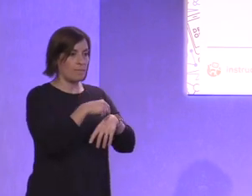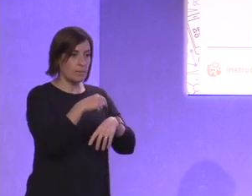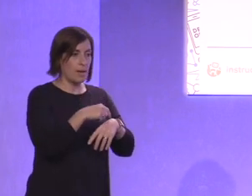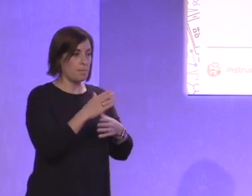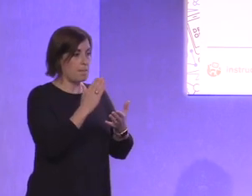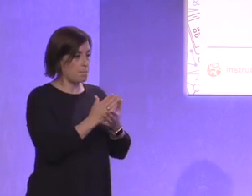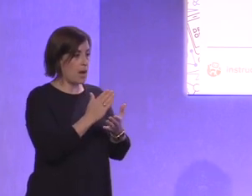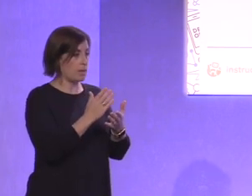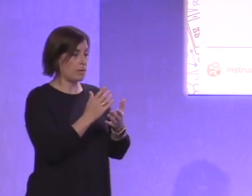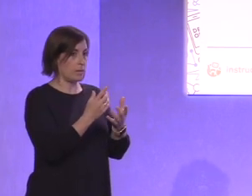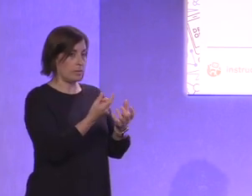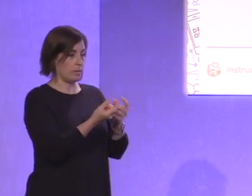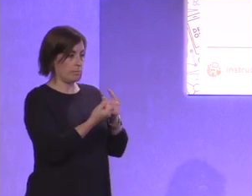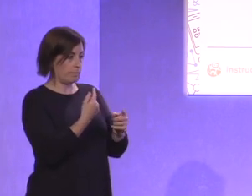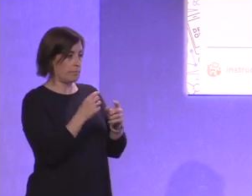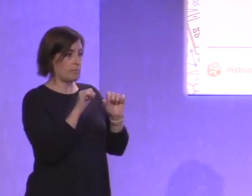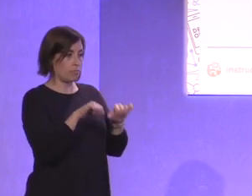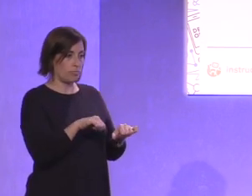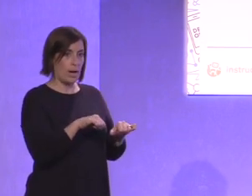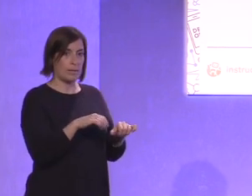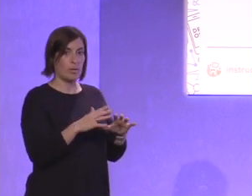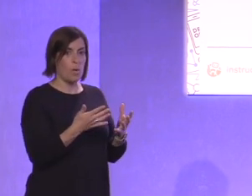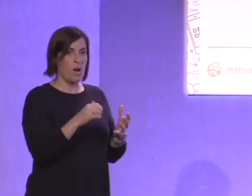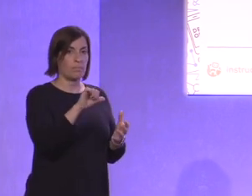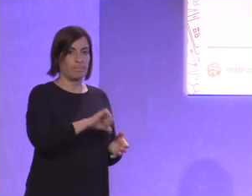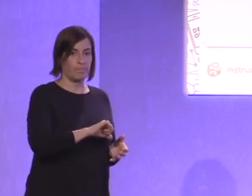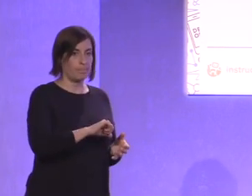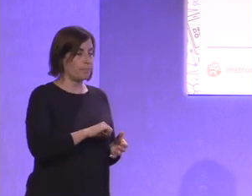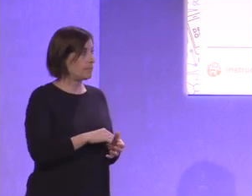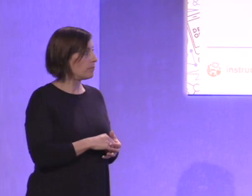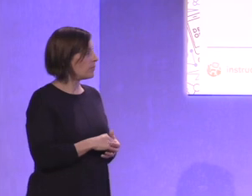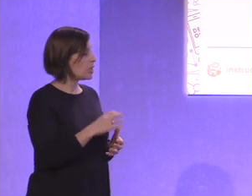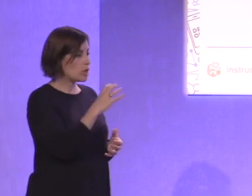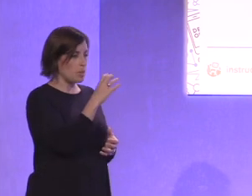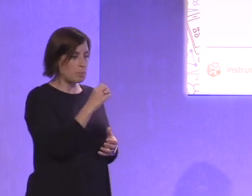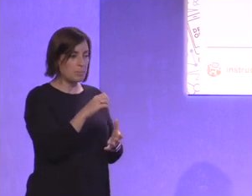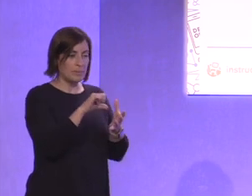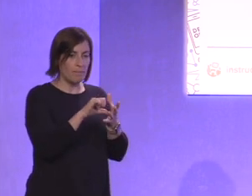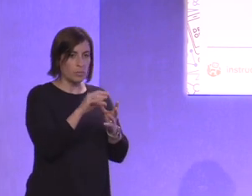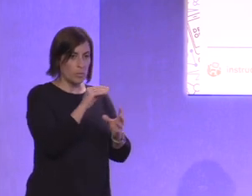need to come back true? Percentages can be hard to reason about, so